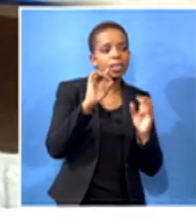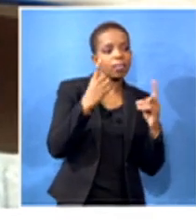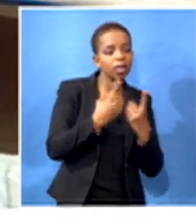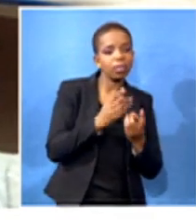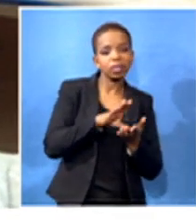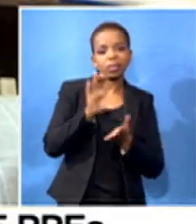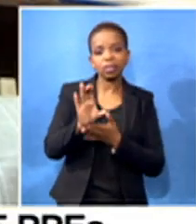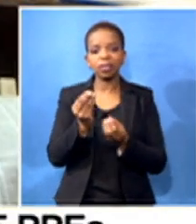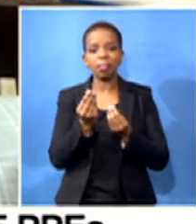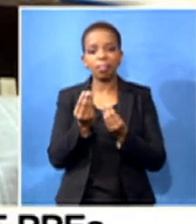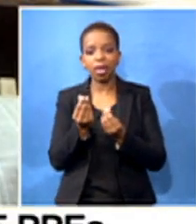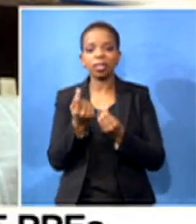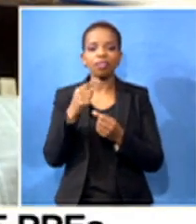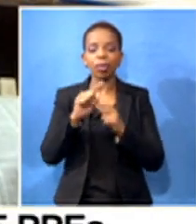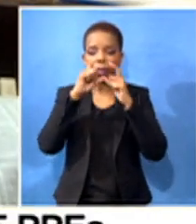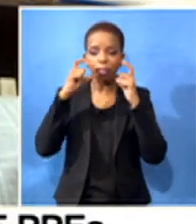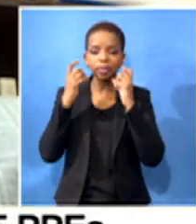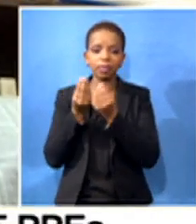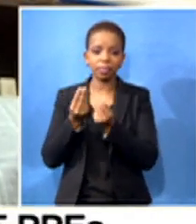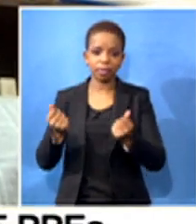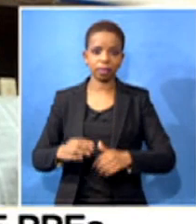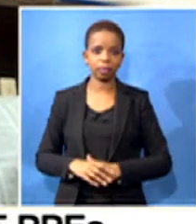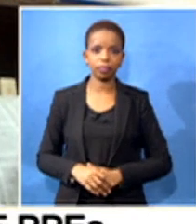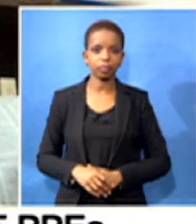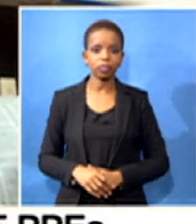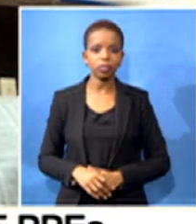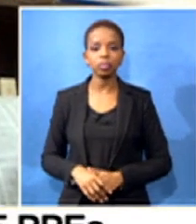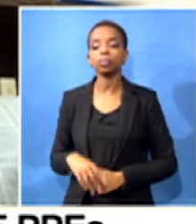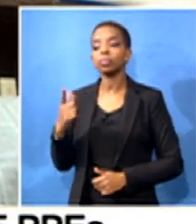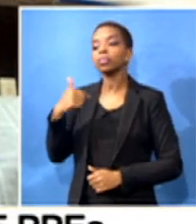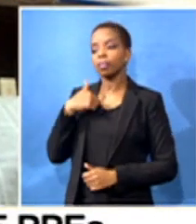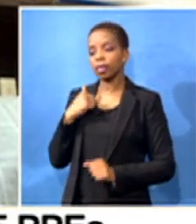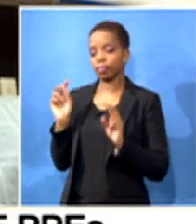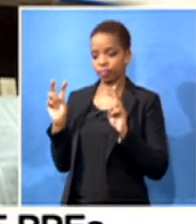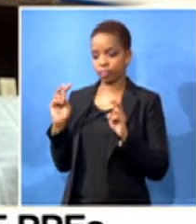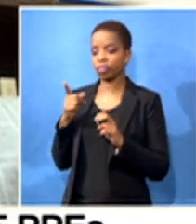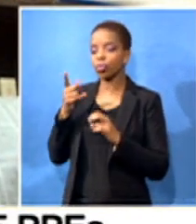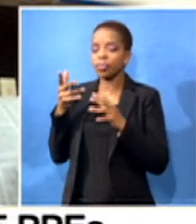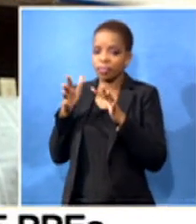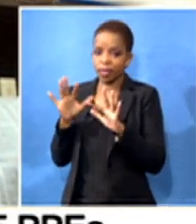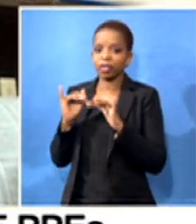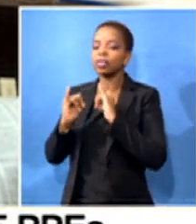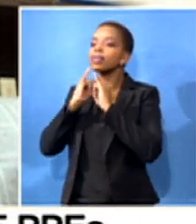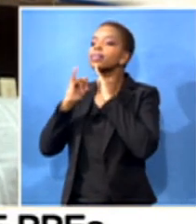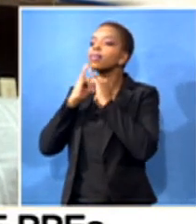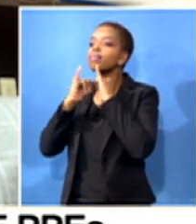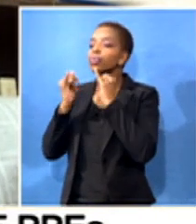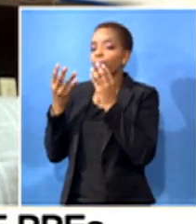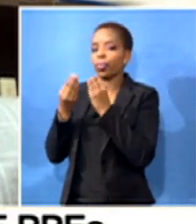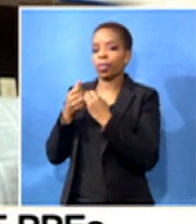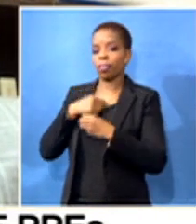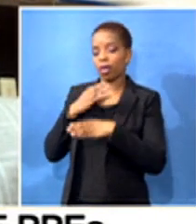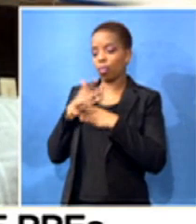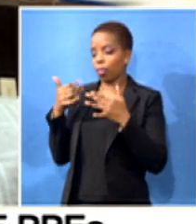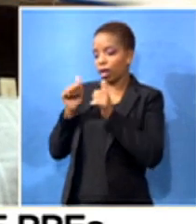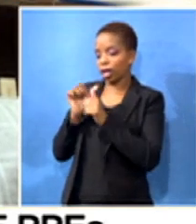missing. You know, I quote you from an interview that you did with my colleague Sakina Kamwendo a bit earlier this week, and she asked you the very